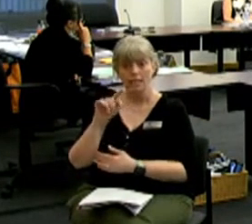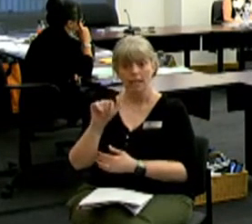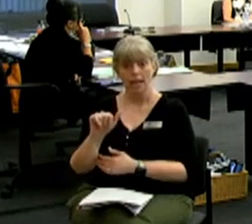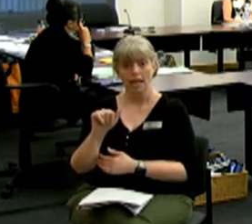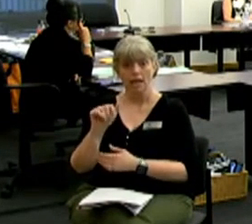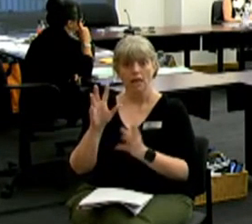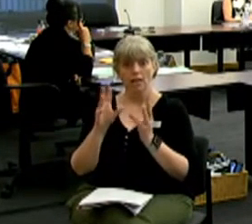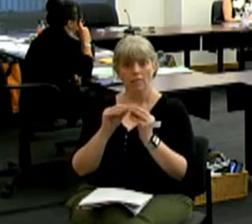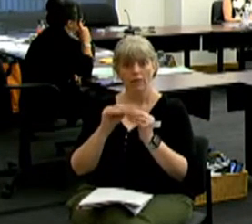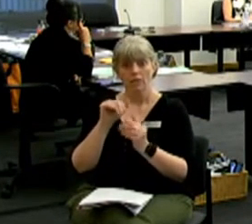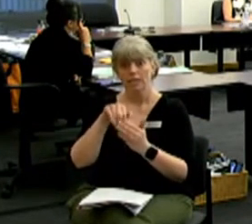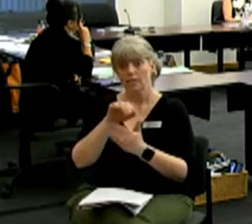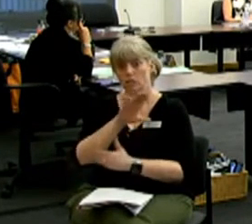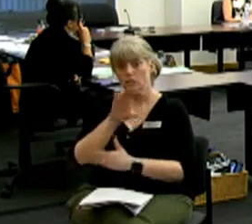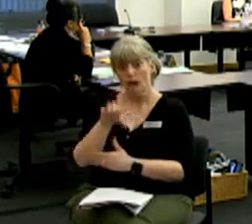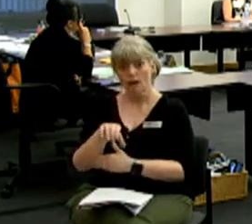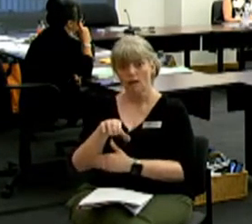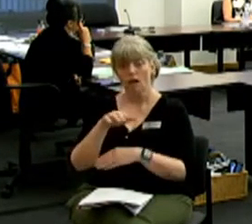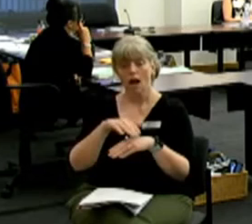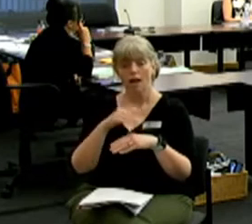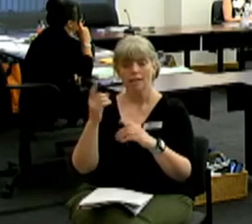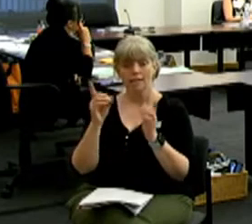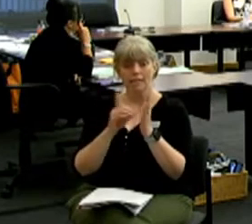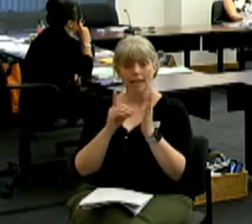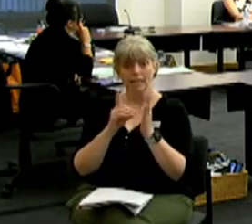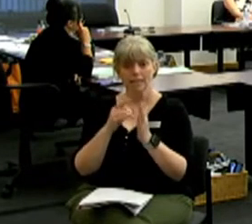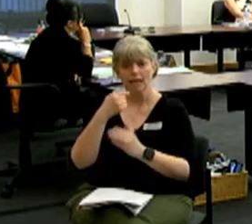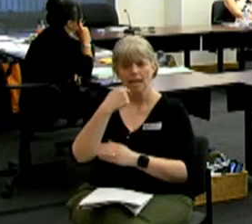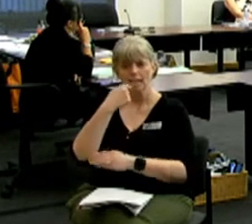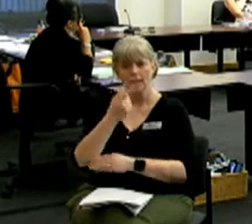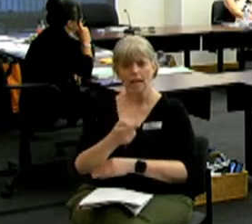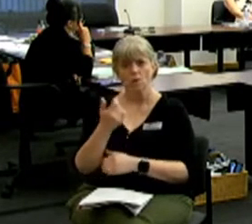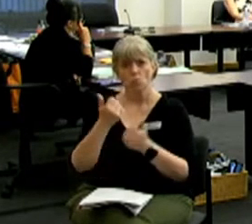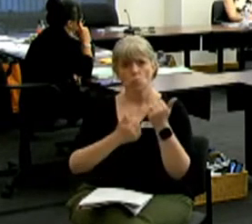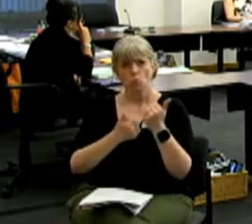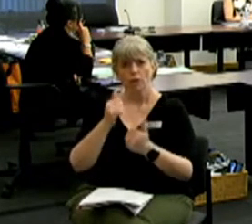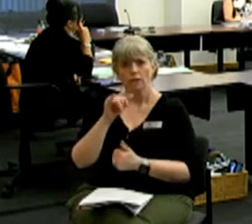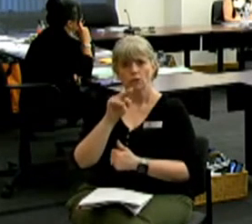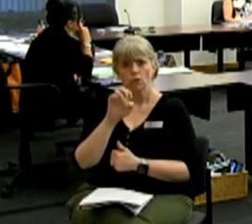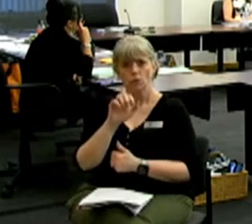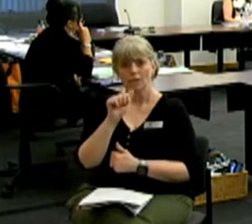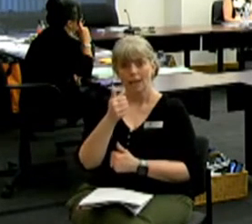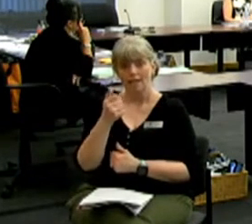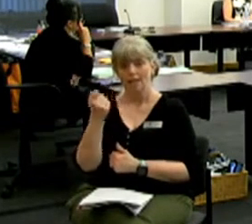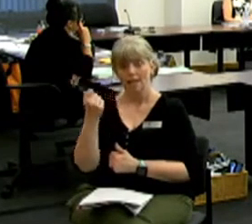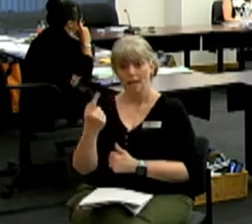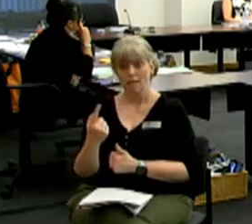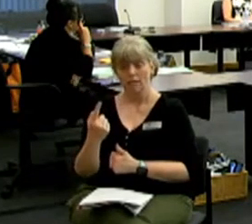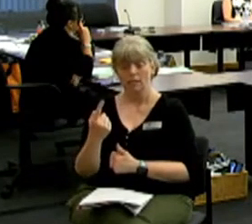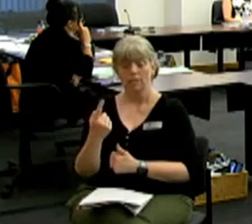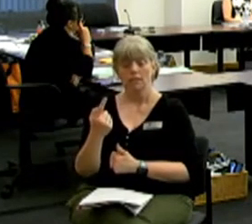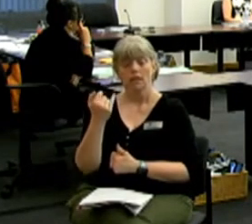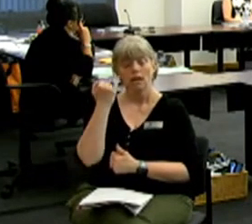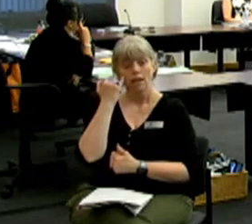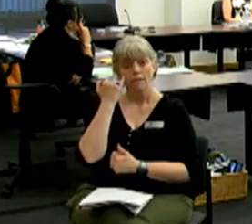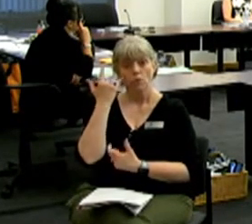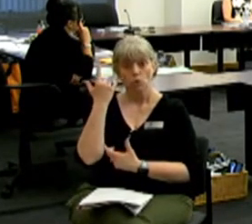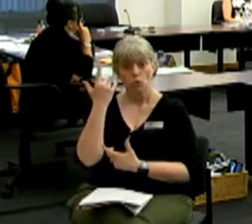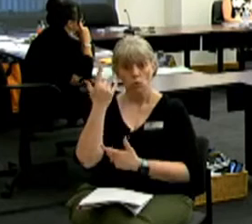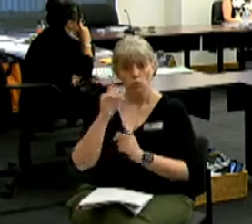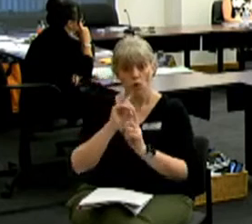ICCTA convention is in Chicago on the dates that I had stated, which was June 10th and June 11th. If you're